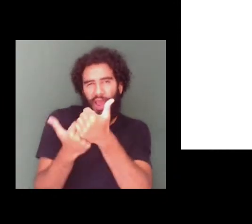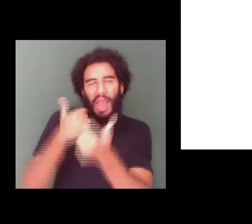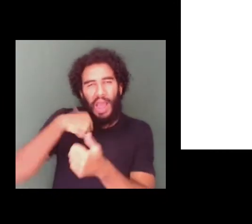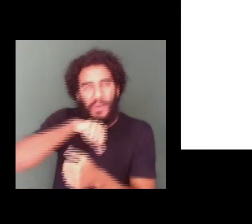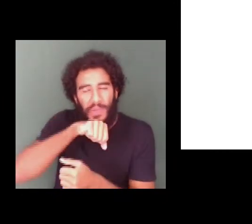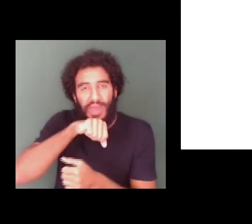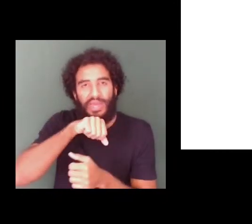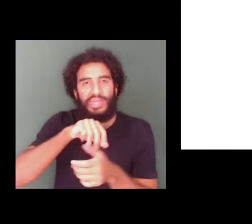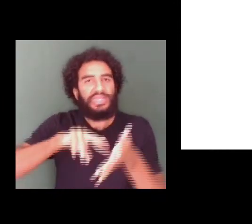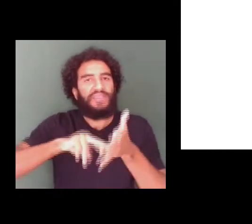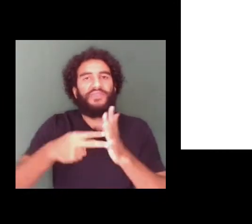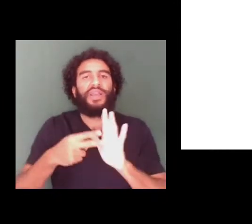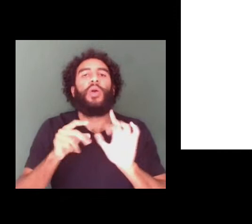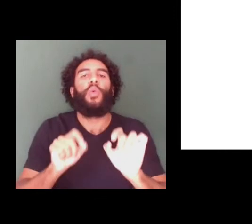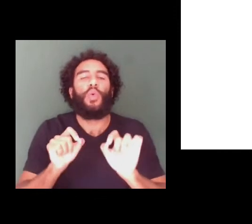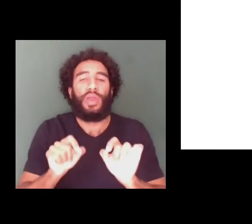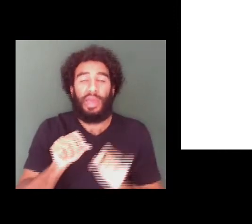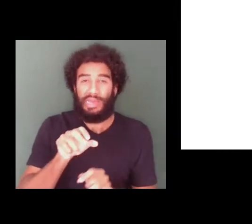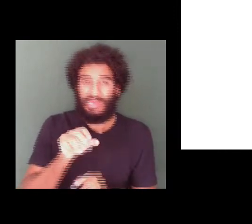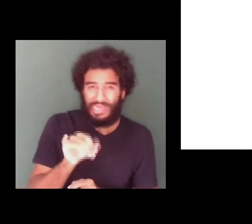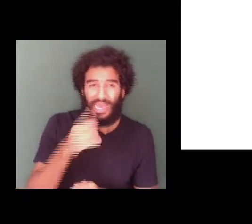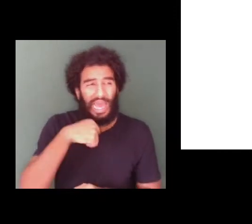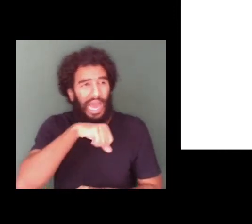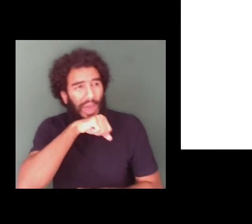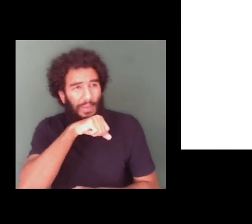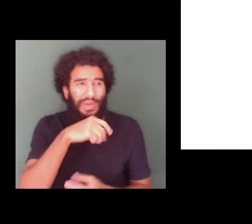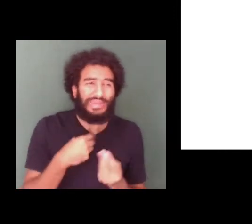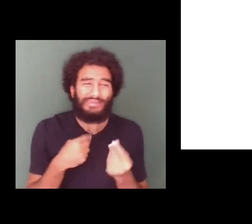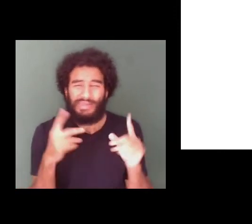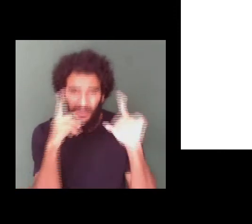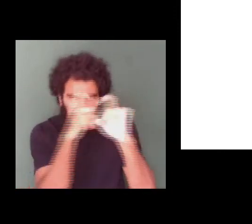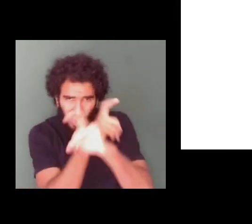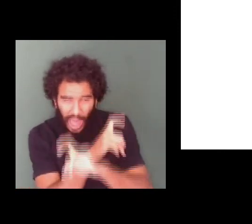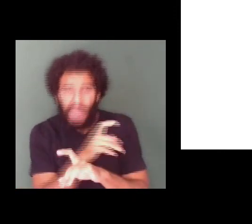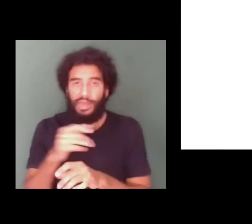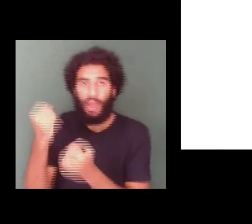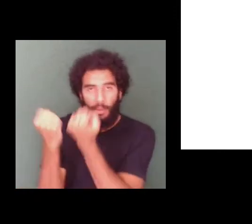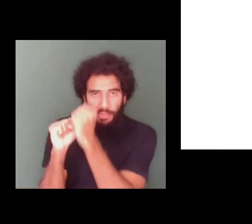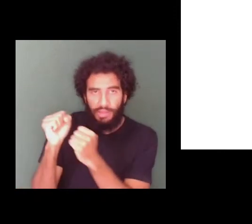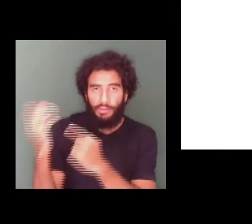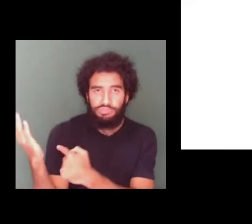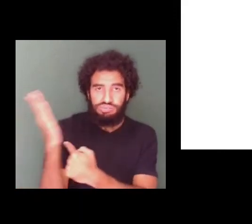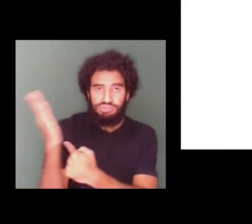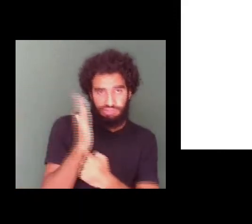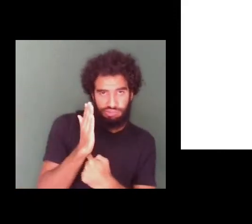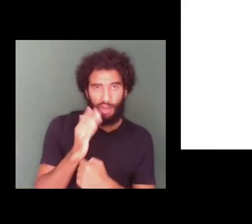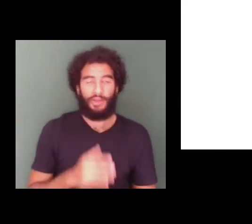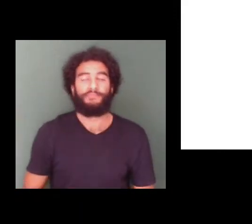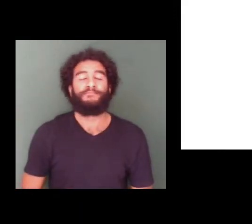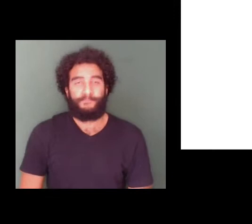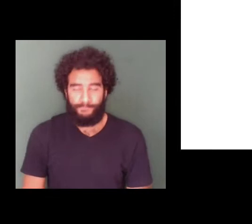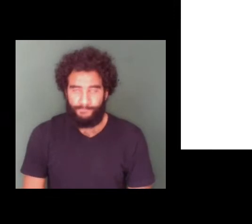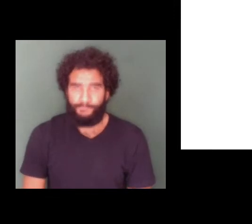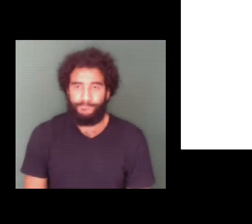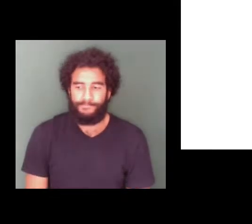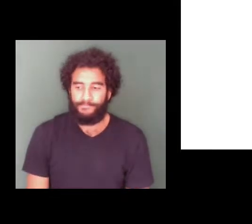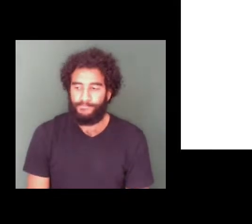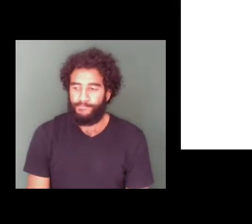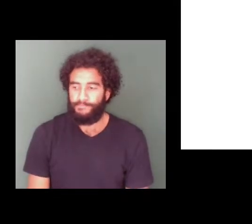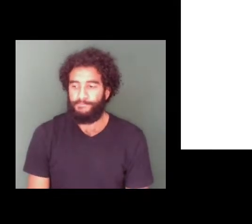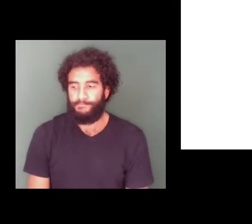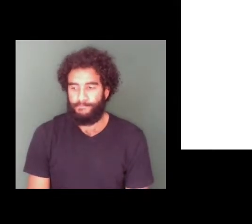marketers, co-opting the science that we're focusing only on the issues around formula and not addressing issues around